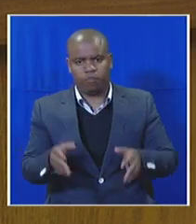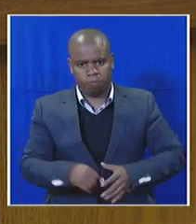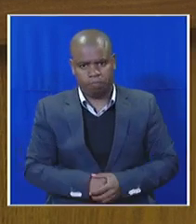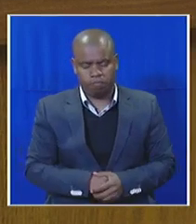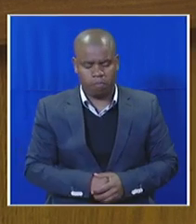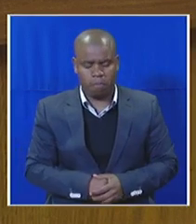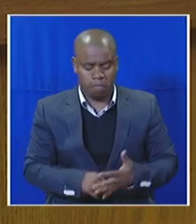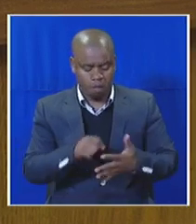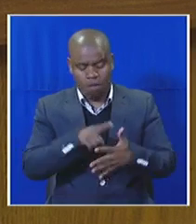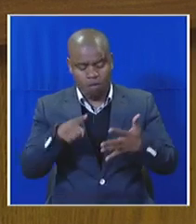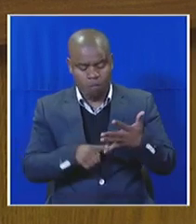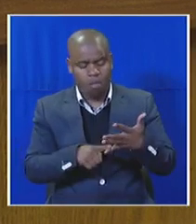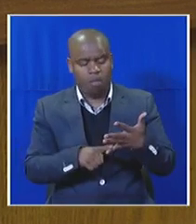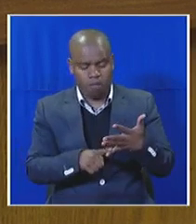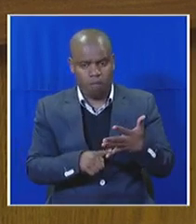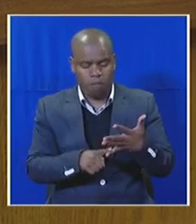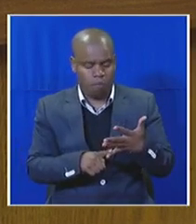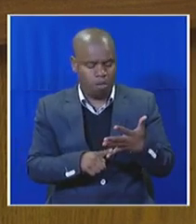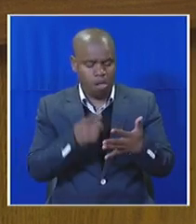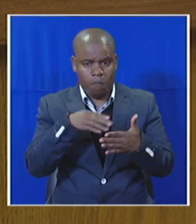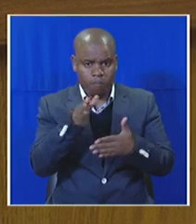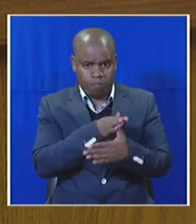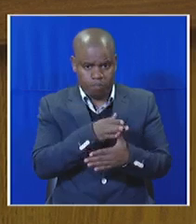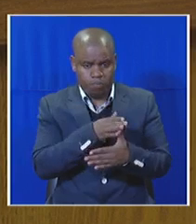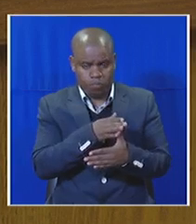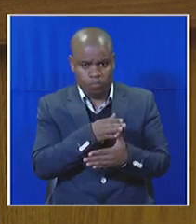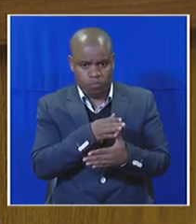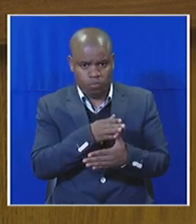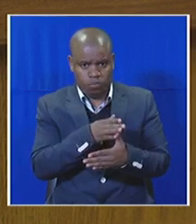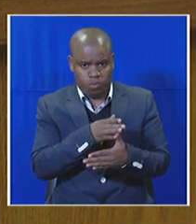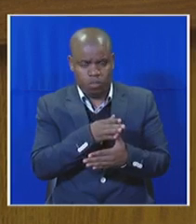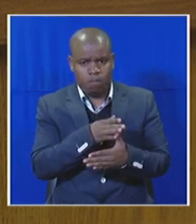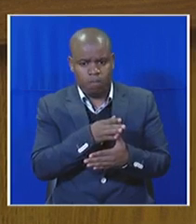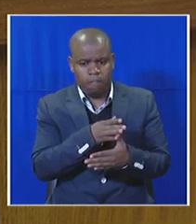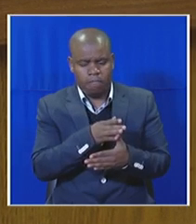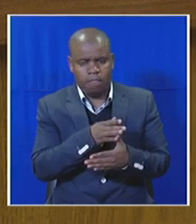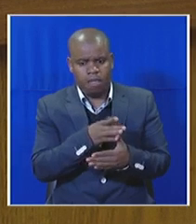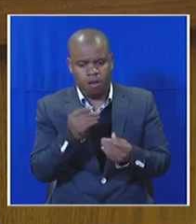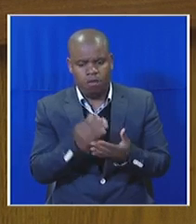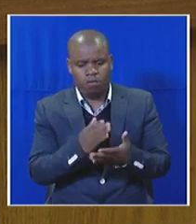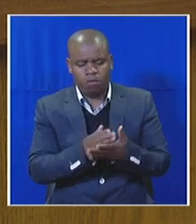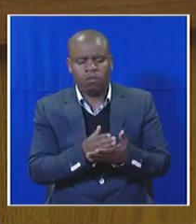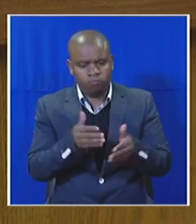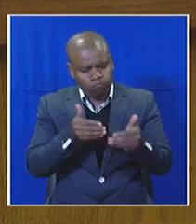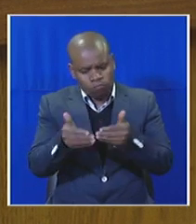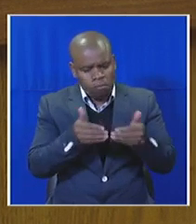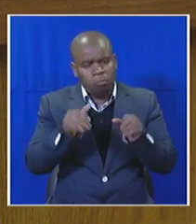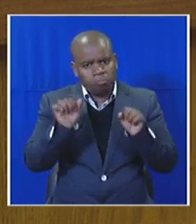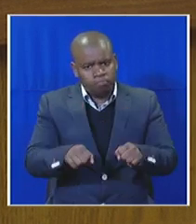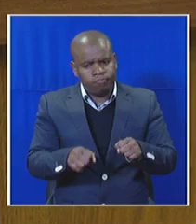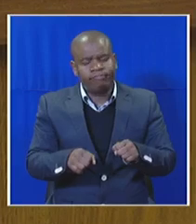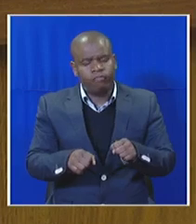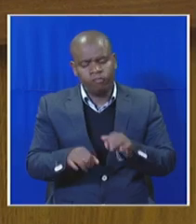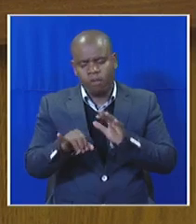5 key priority sectors for enhanced cooperation were